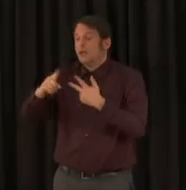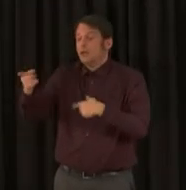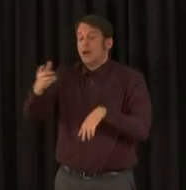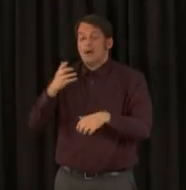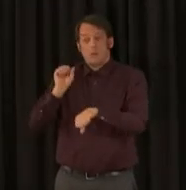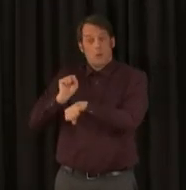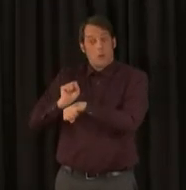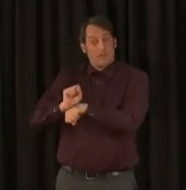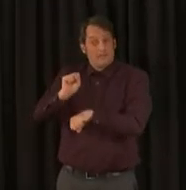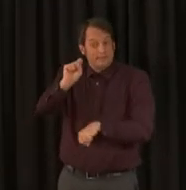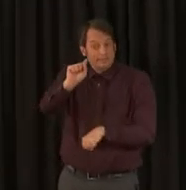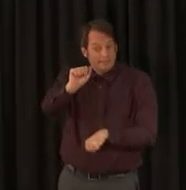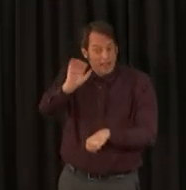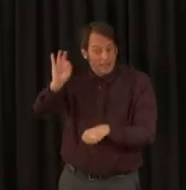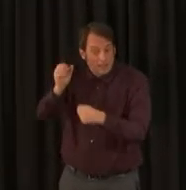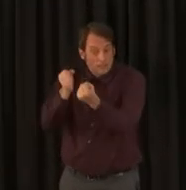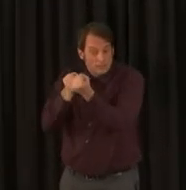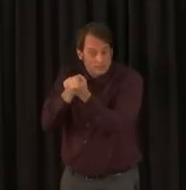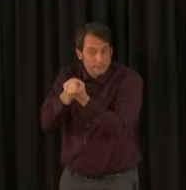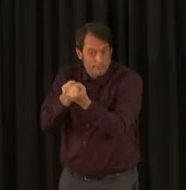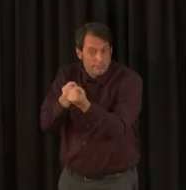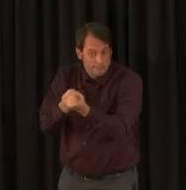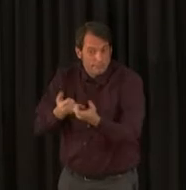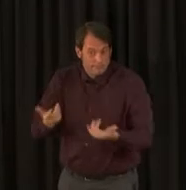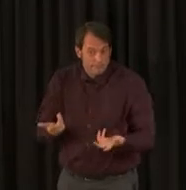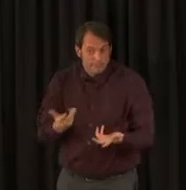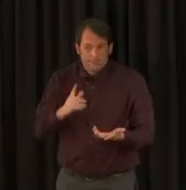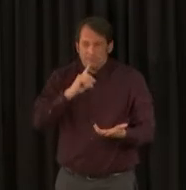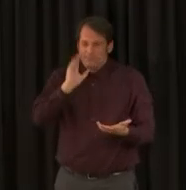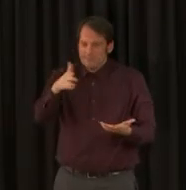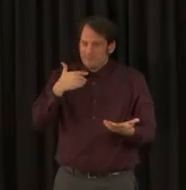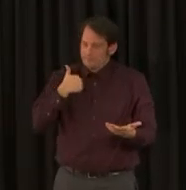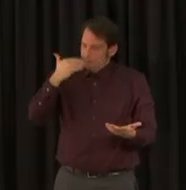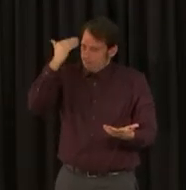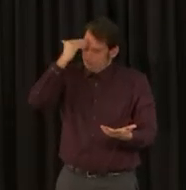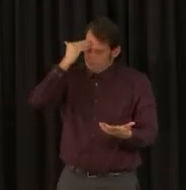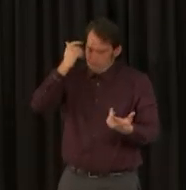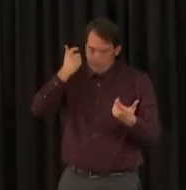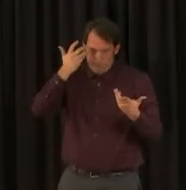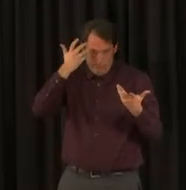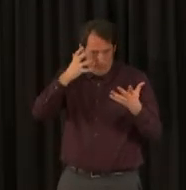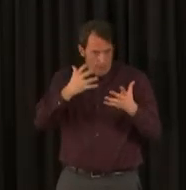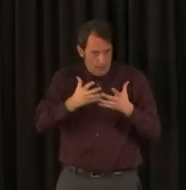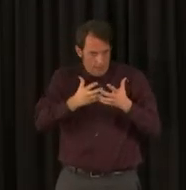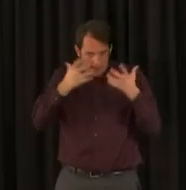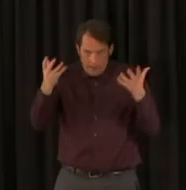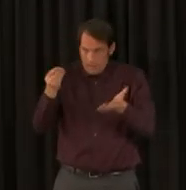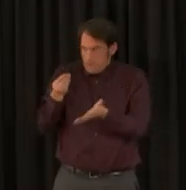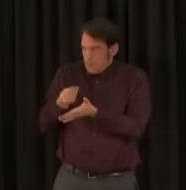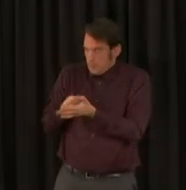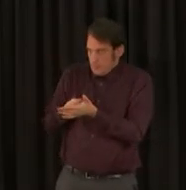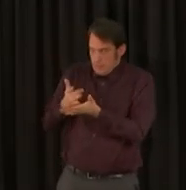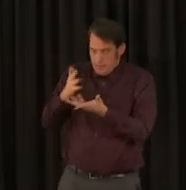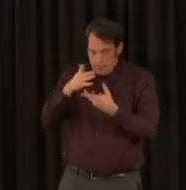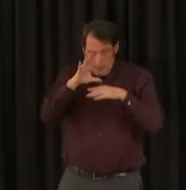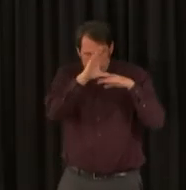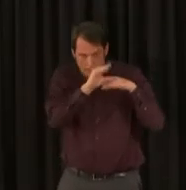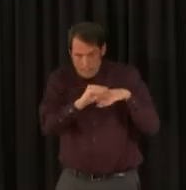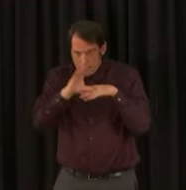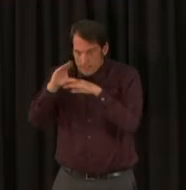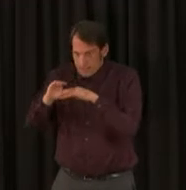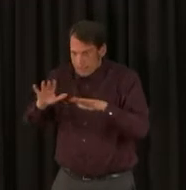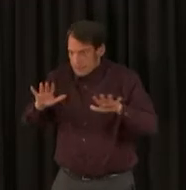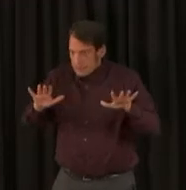to $900 in costs and fees for any businesses in the BID that want to take advantage of